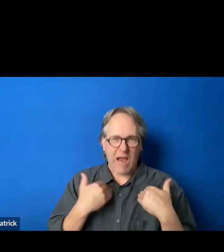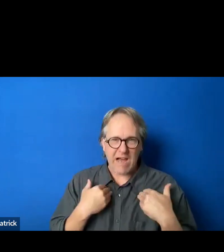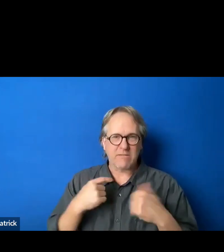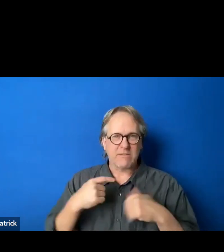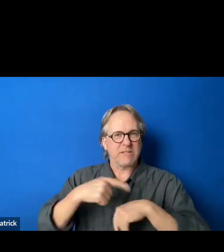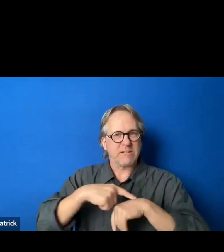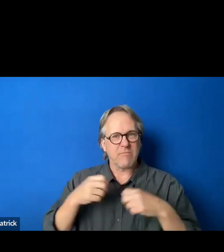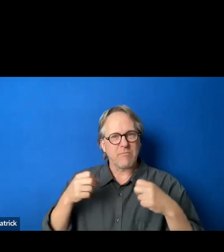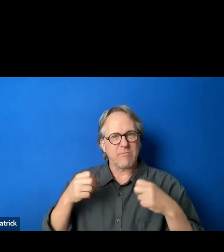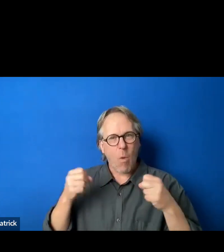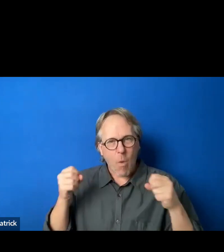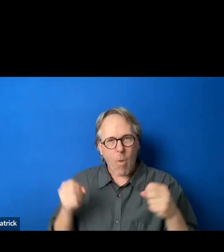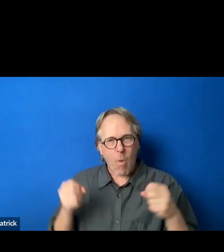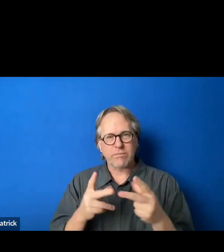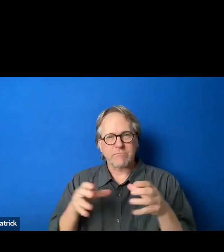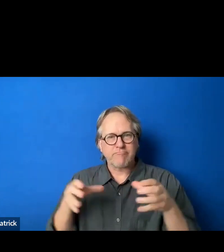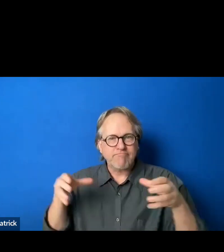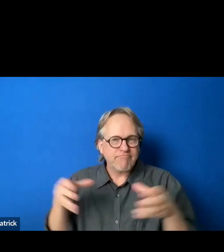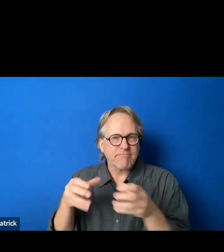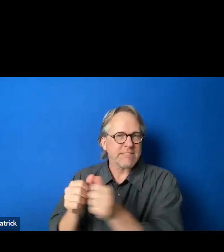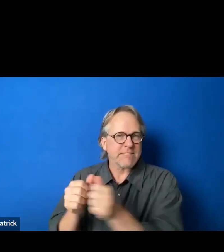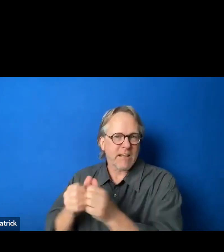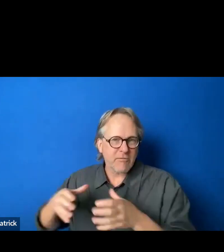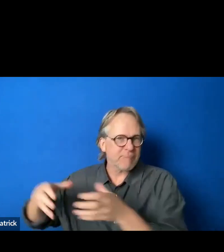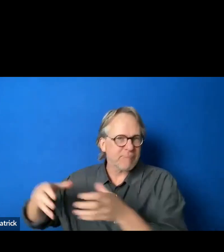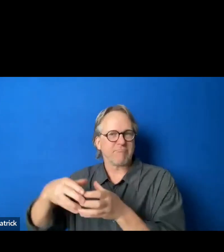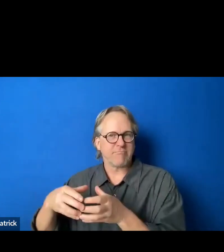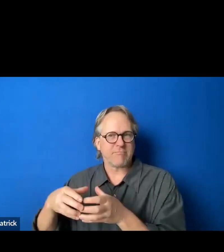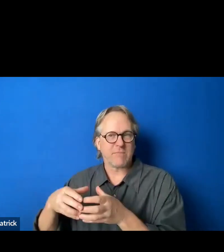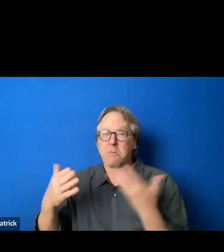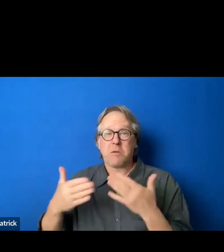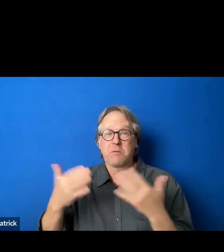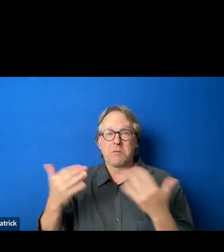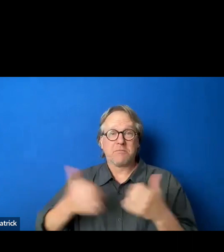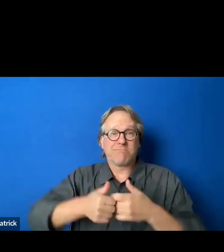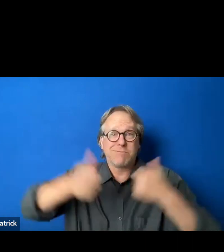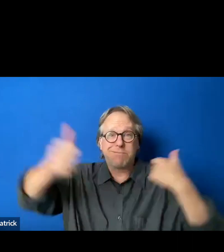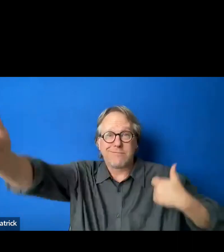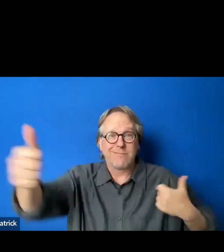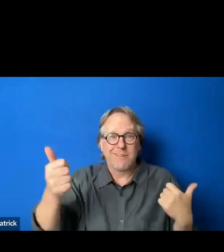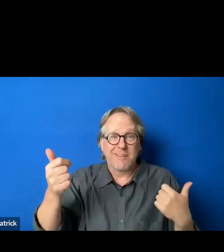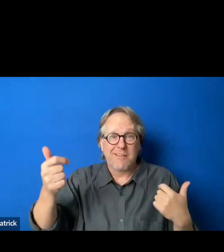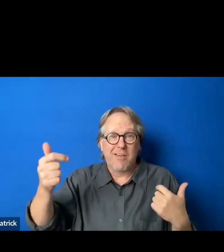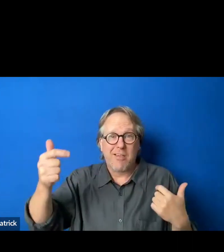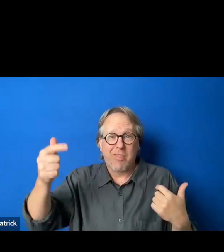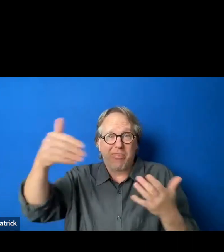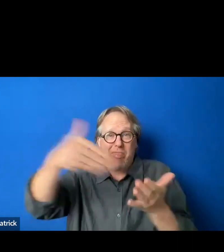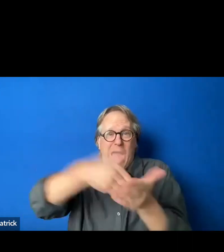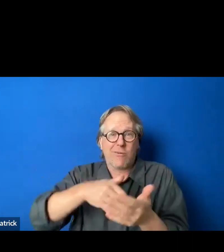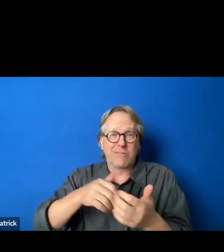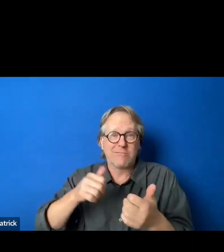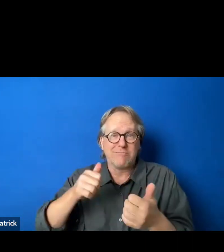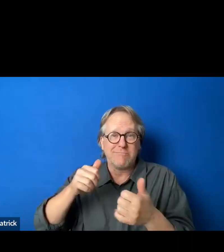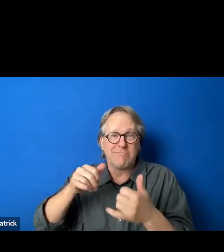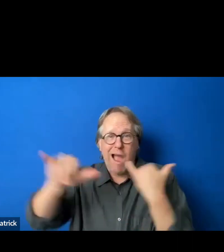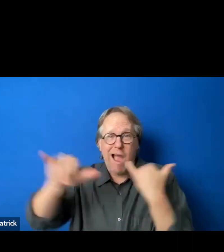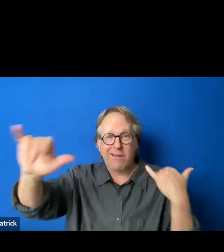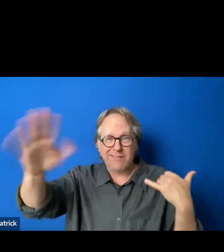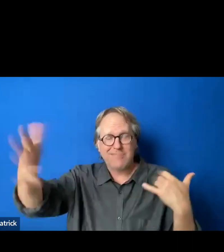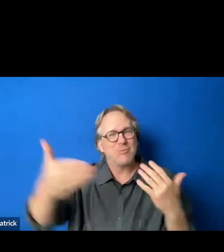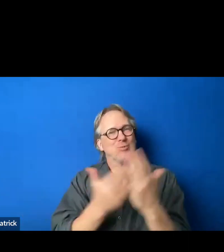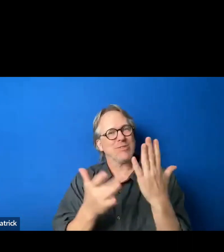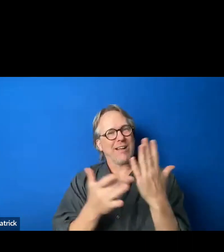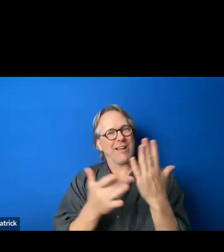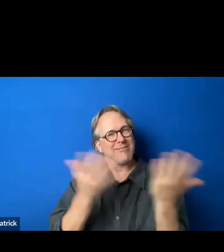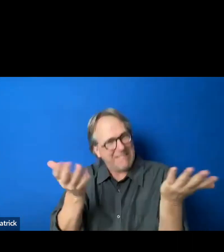be together, even though we may be hundreds or thousands of miles apart. It's one of the beauties of the new technology that's brought